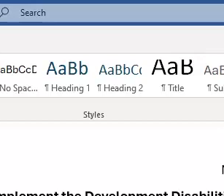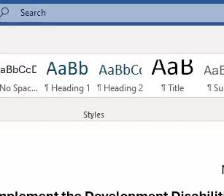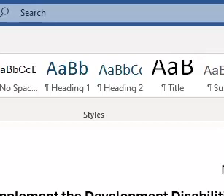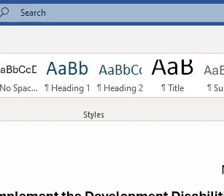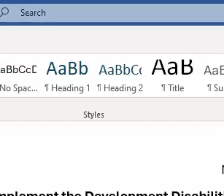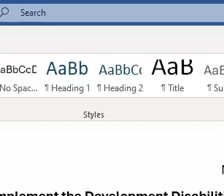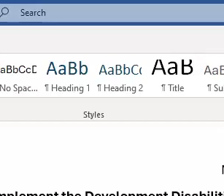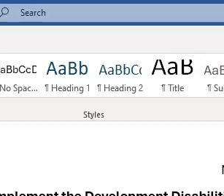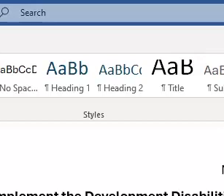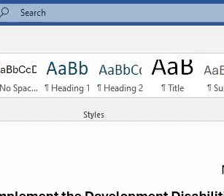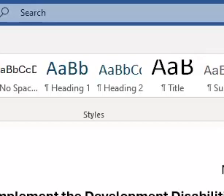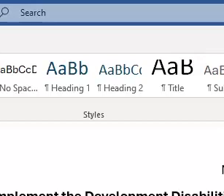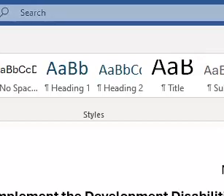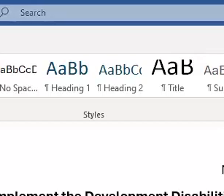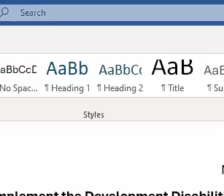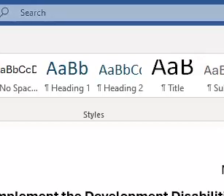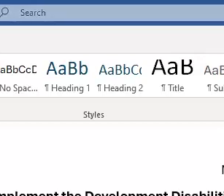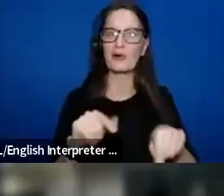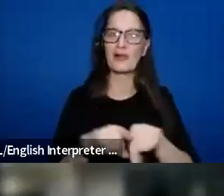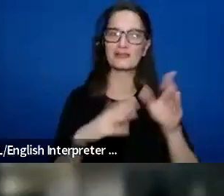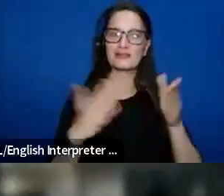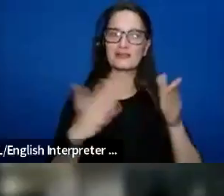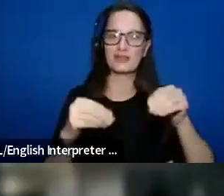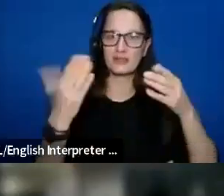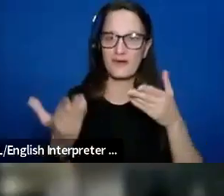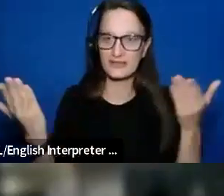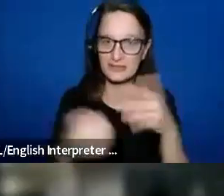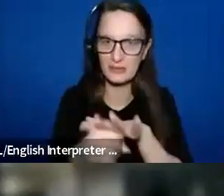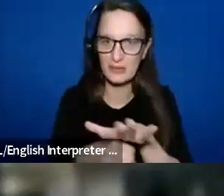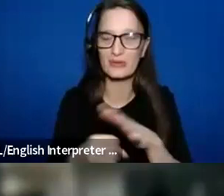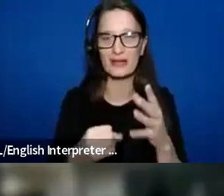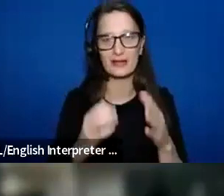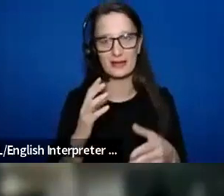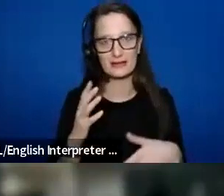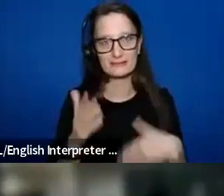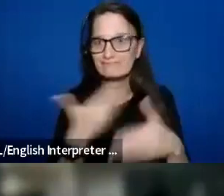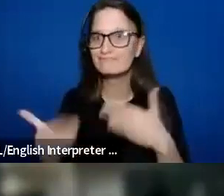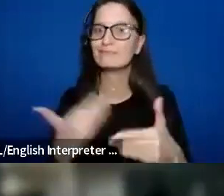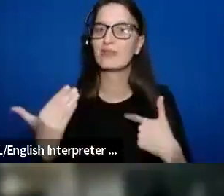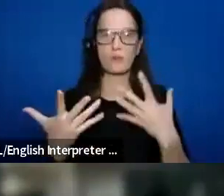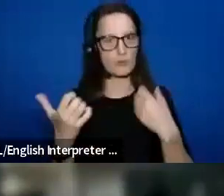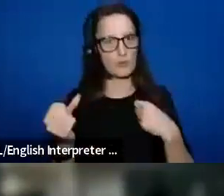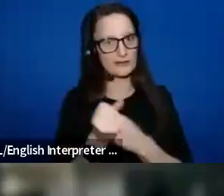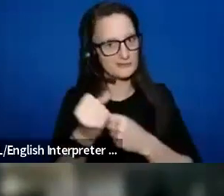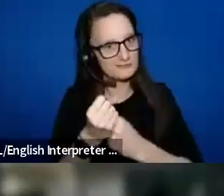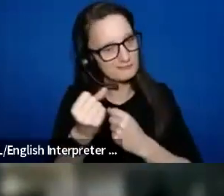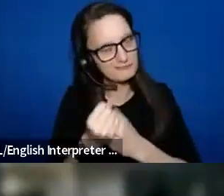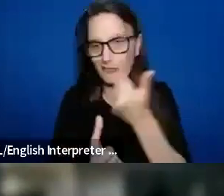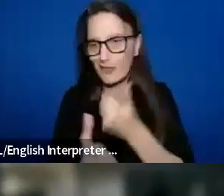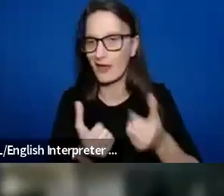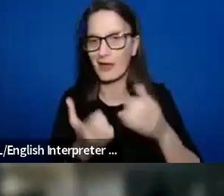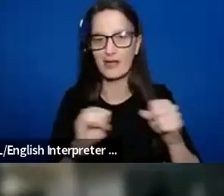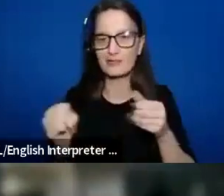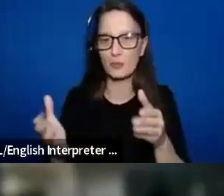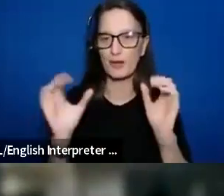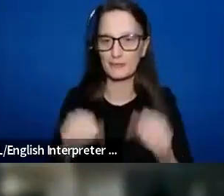as our service providers here locally in getting this going, and we certainly want to assist in any way we possibly can. So,